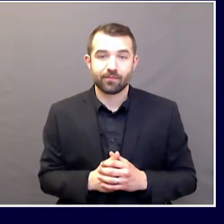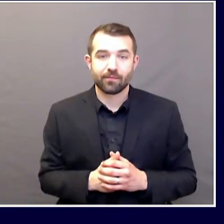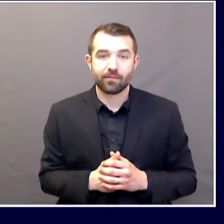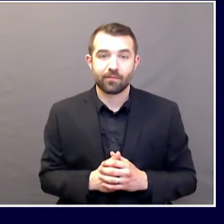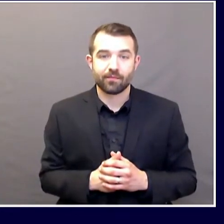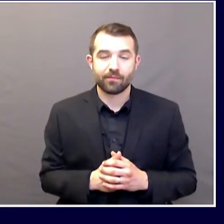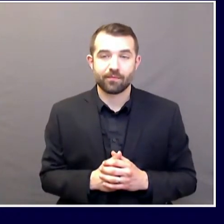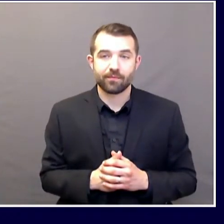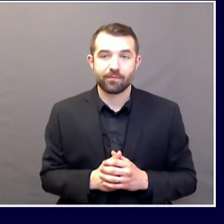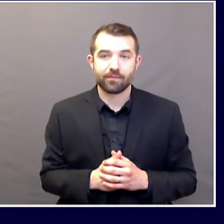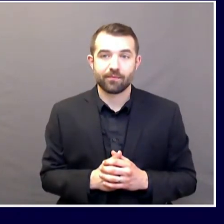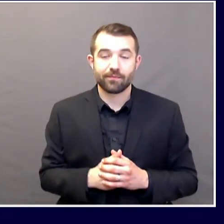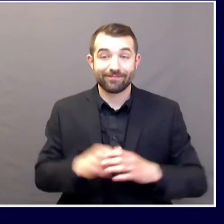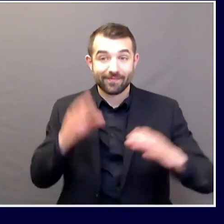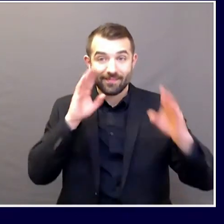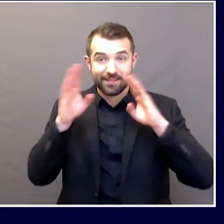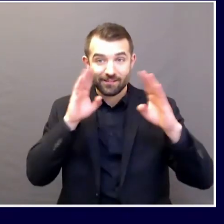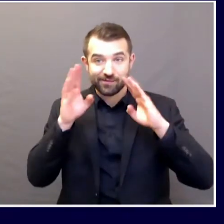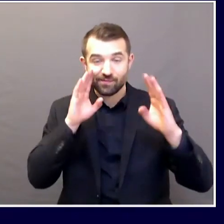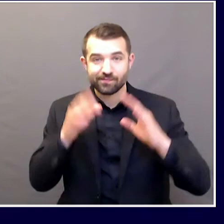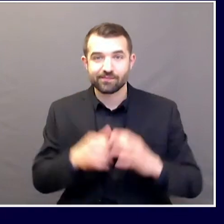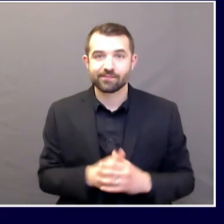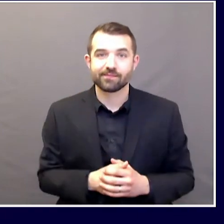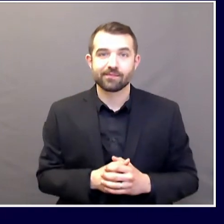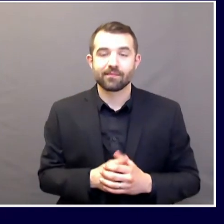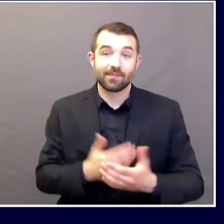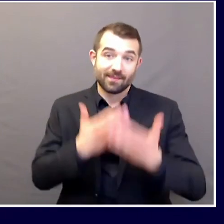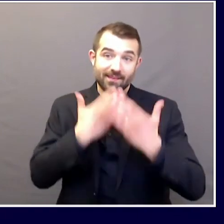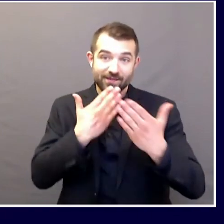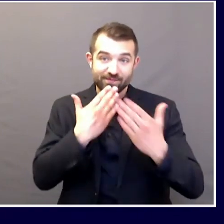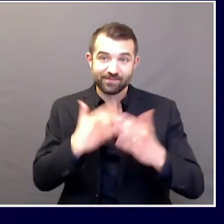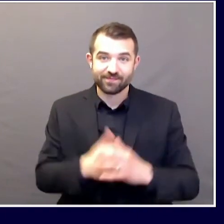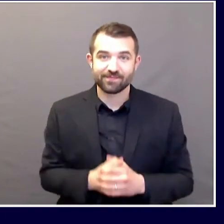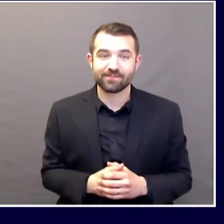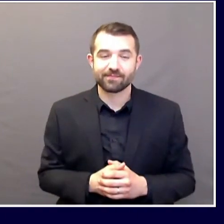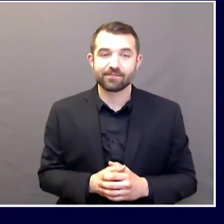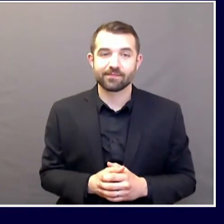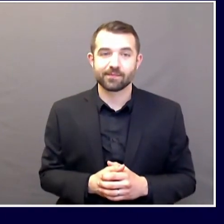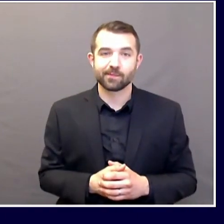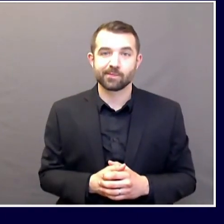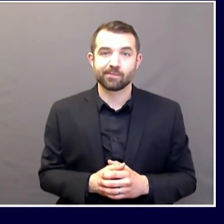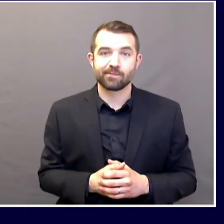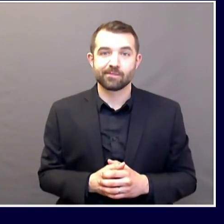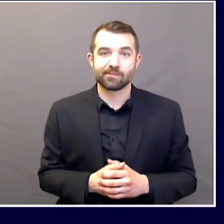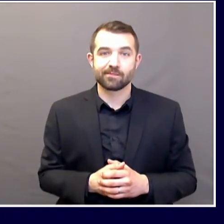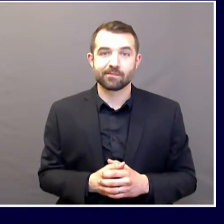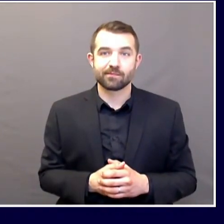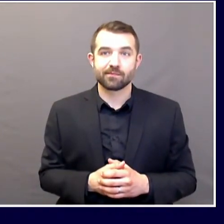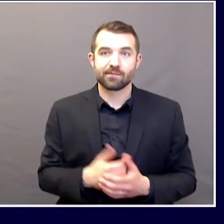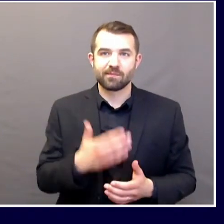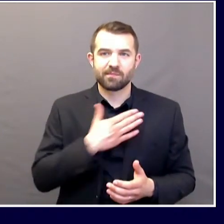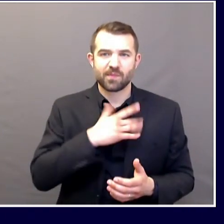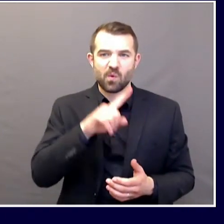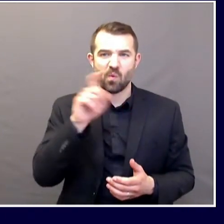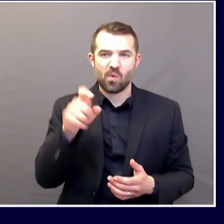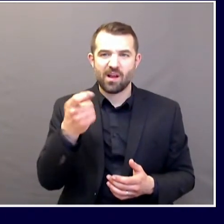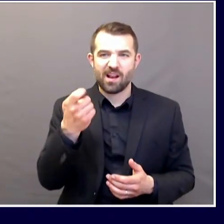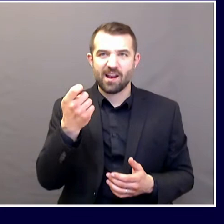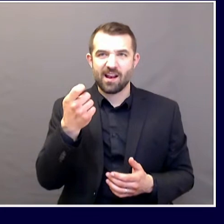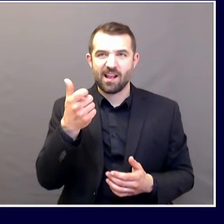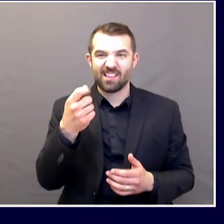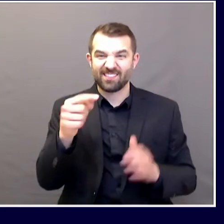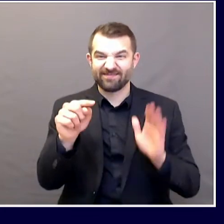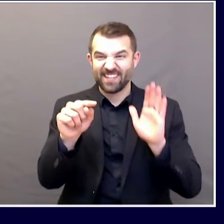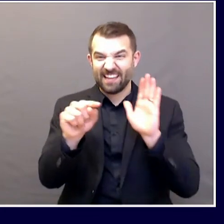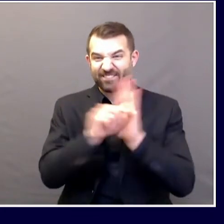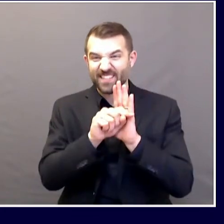Hi, Dr. Shah. Thanks so much for taking our questions. Sorry to kind of put a damper on your very motivational speech there,